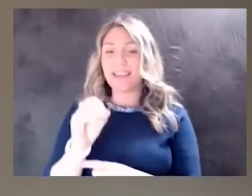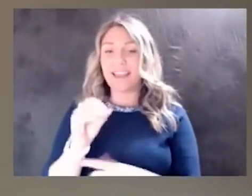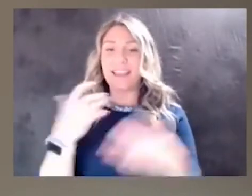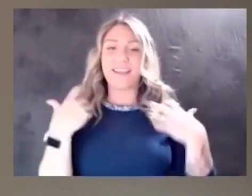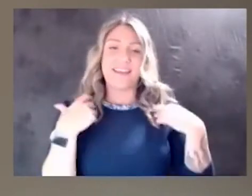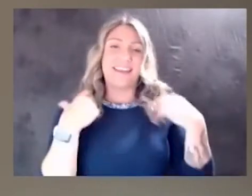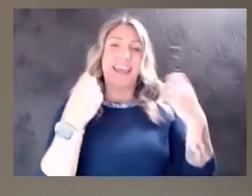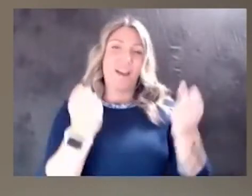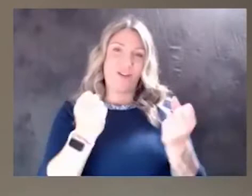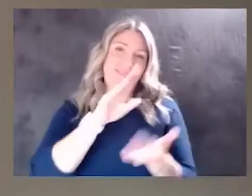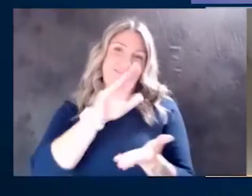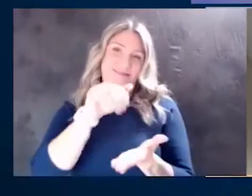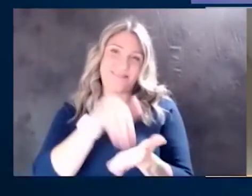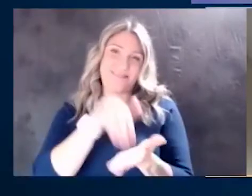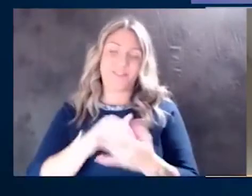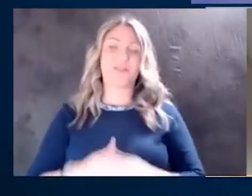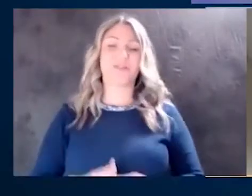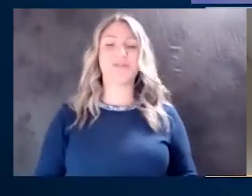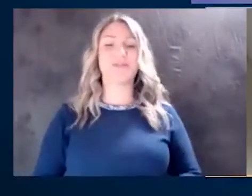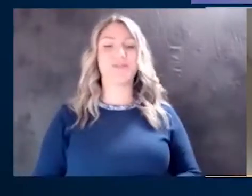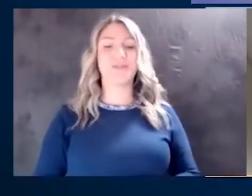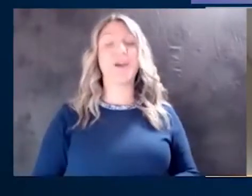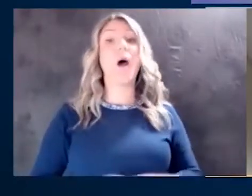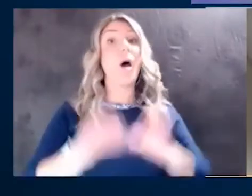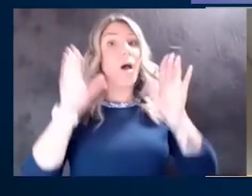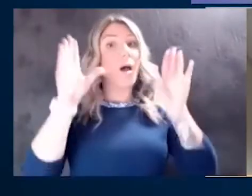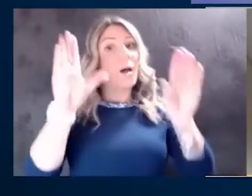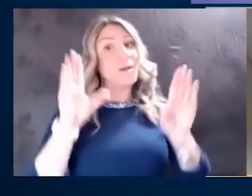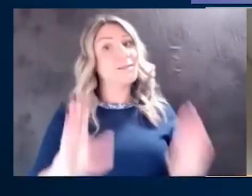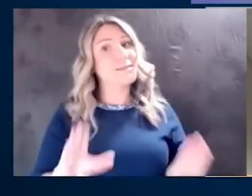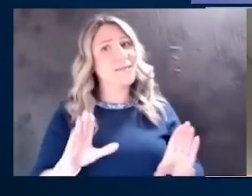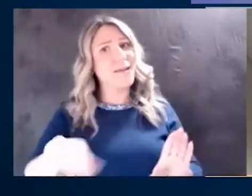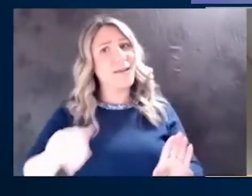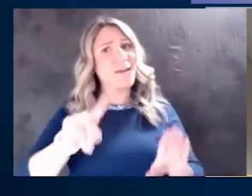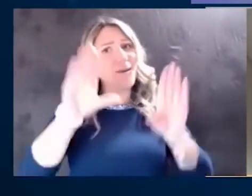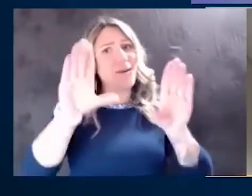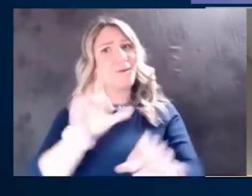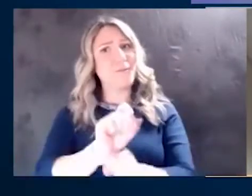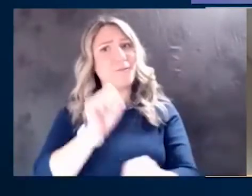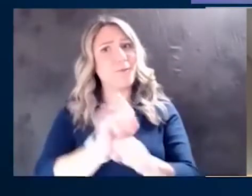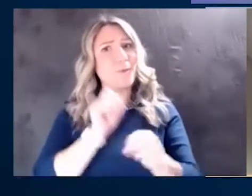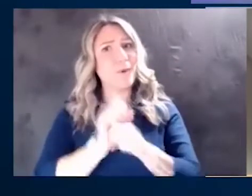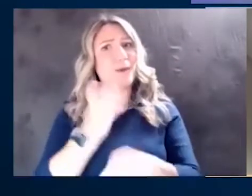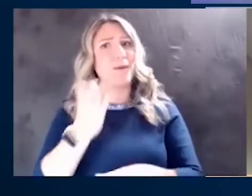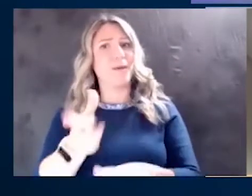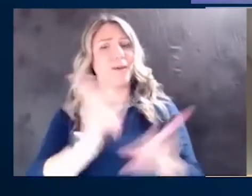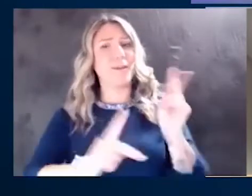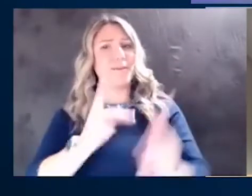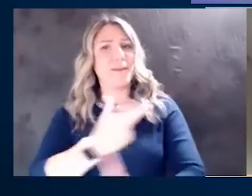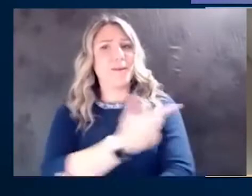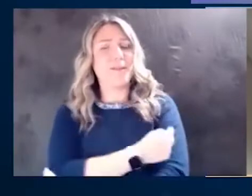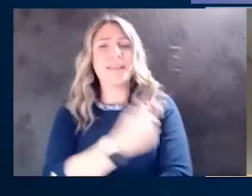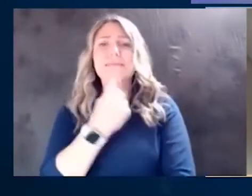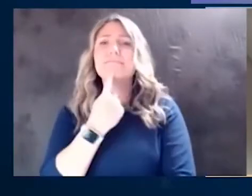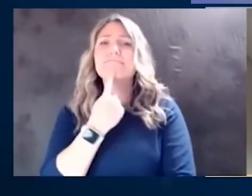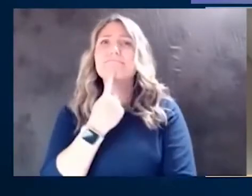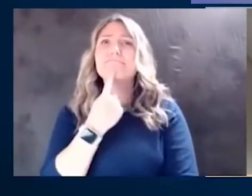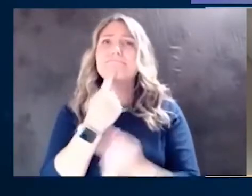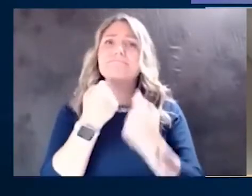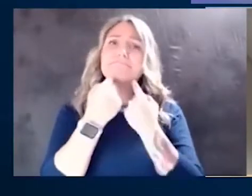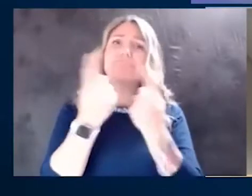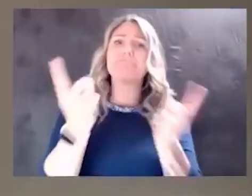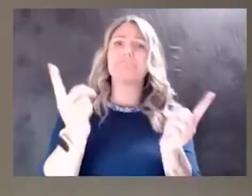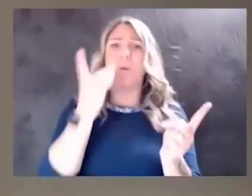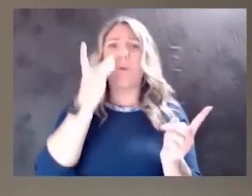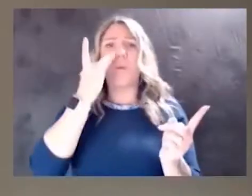Center. Outstanding. They've done a great job there at getting people vaccinated. So tell us a little bit, why did you get vaccinated?